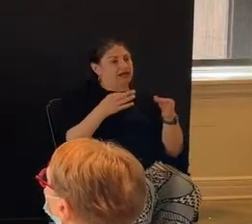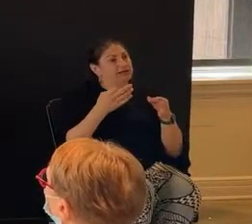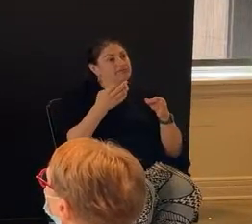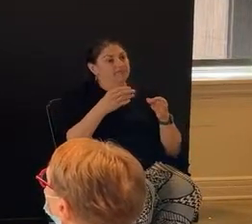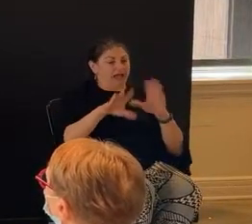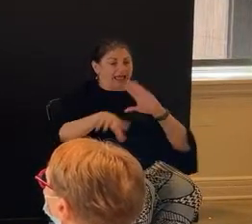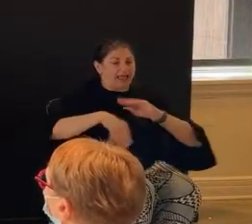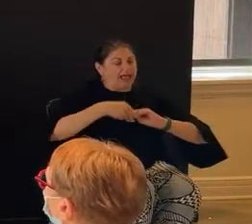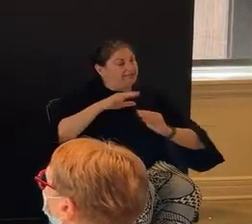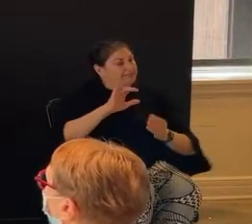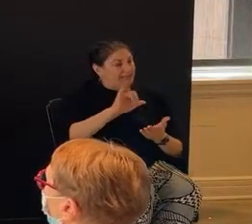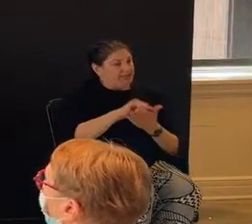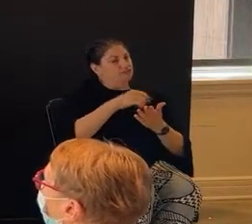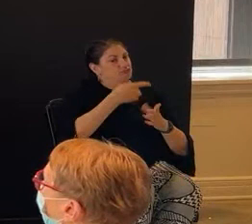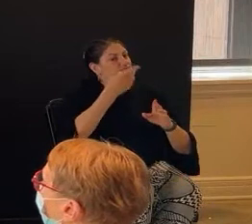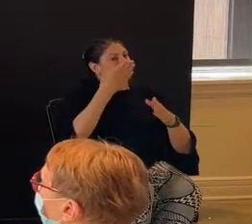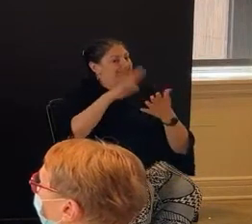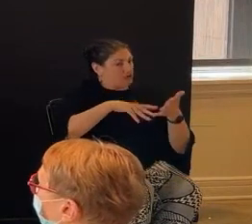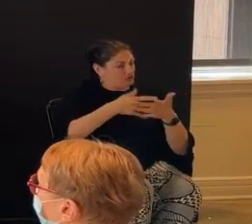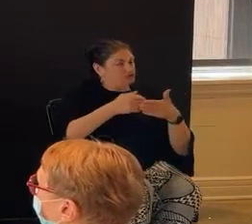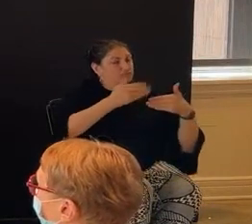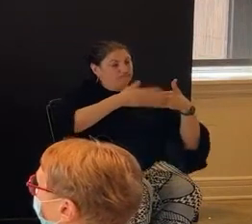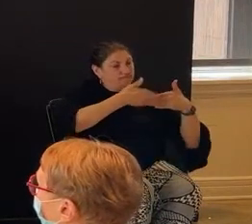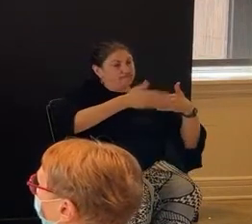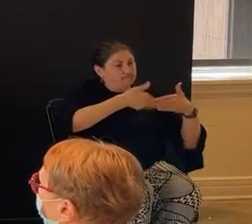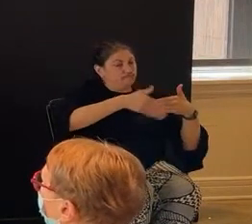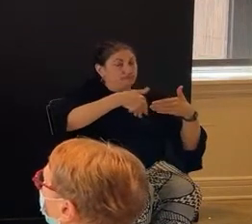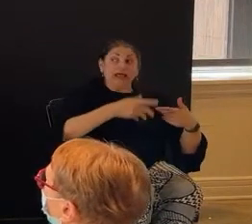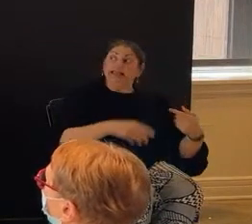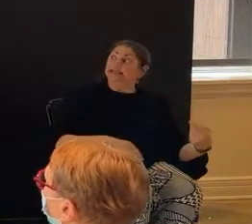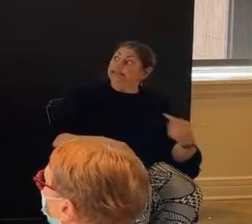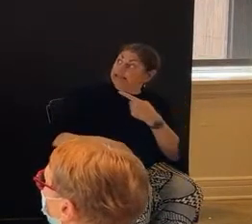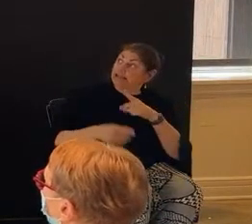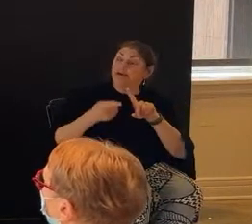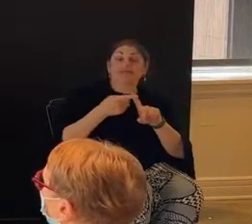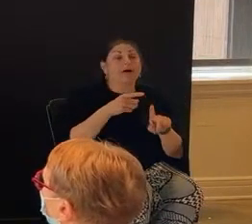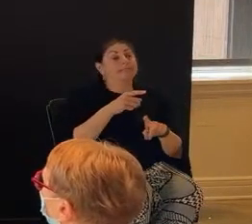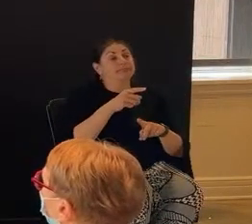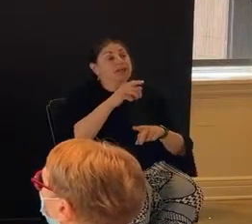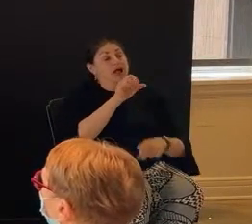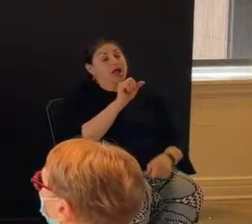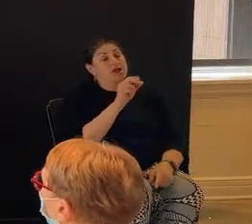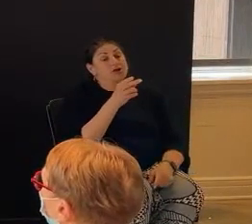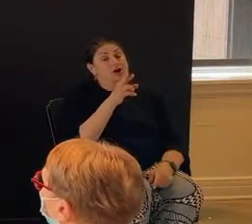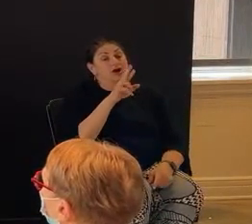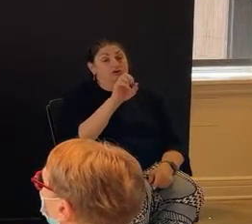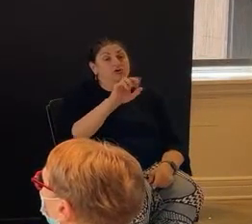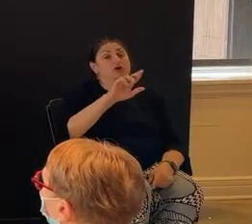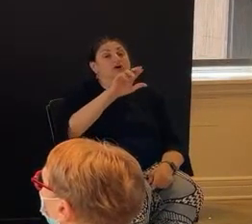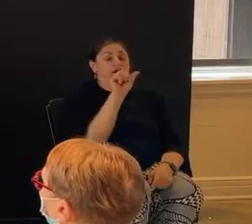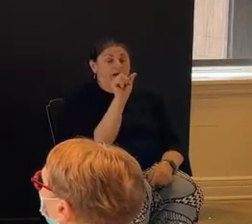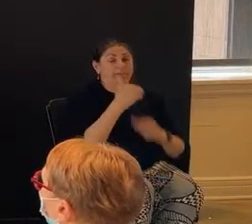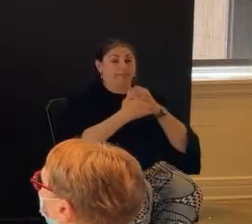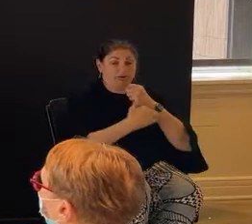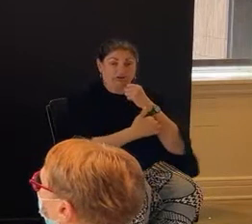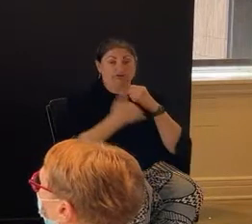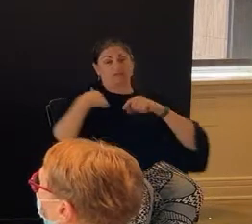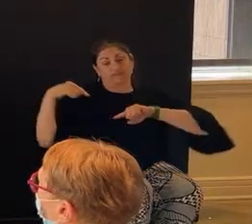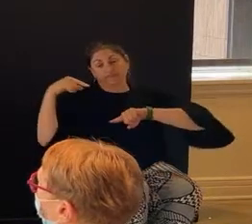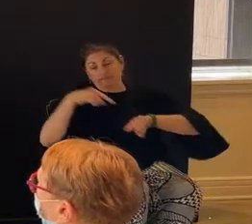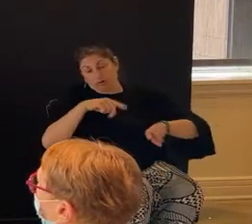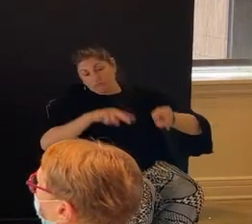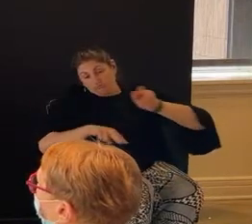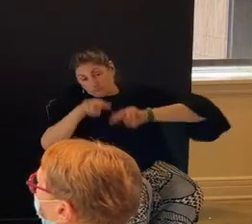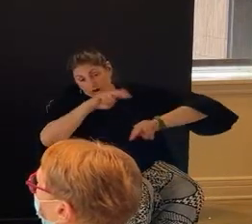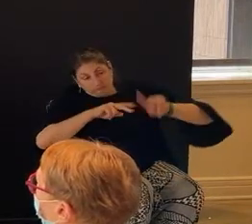when they were working on the Aurora Bridge. I got to go down there and see some of the work they're doing.